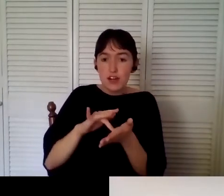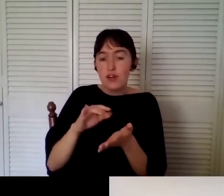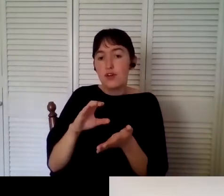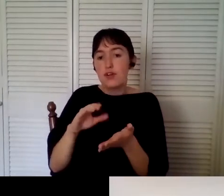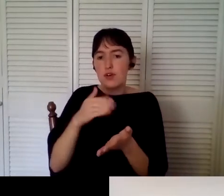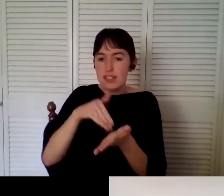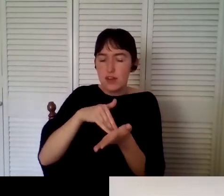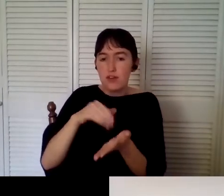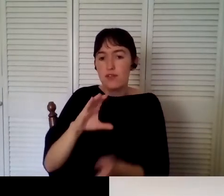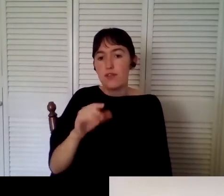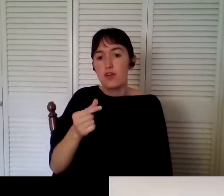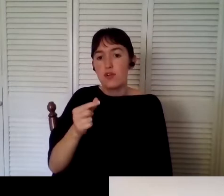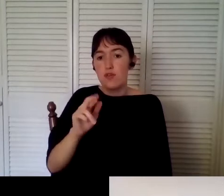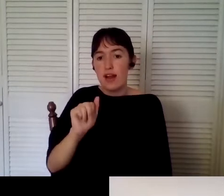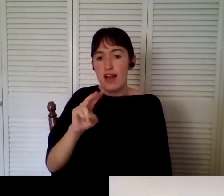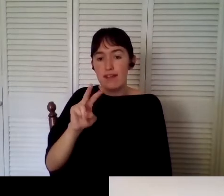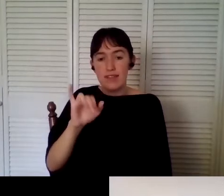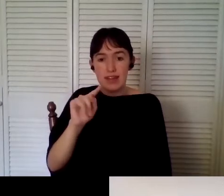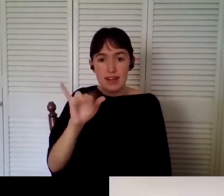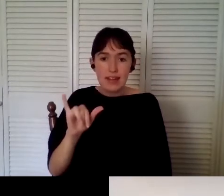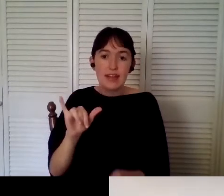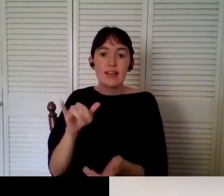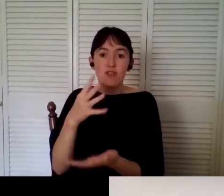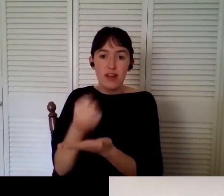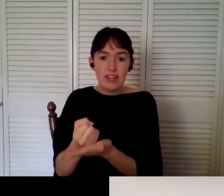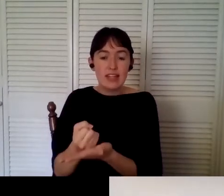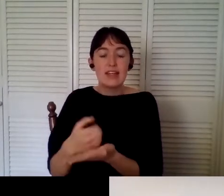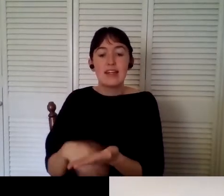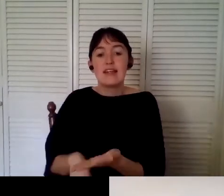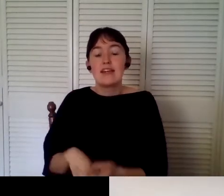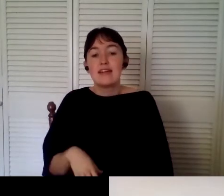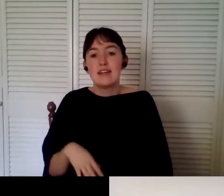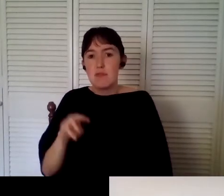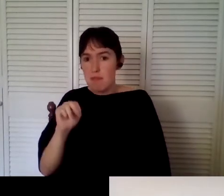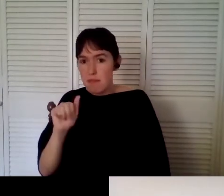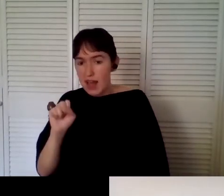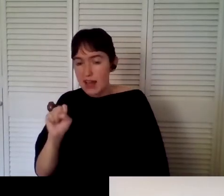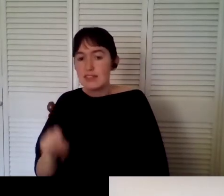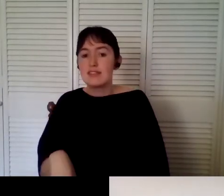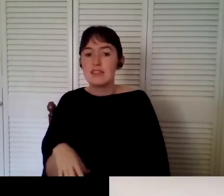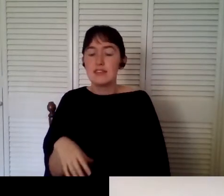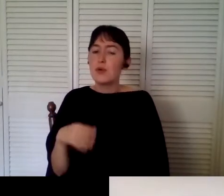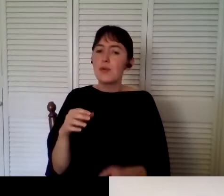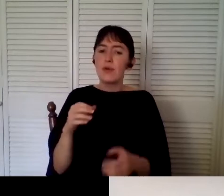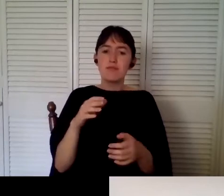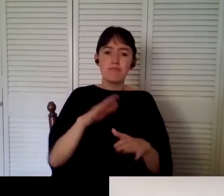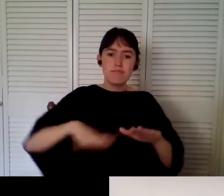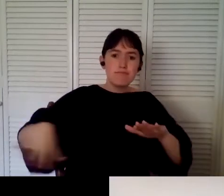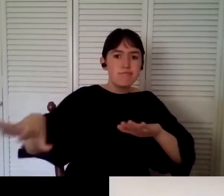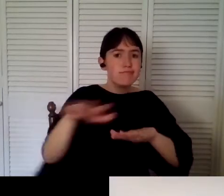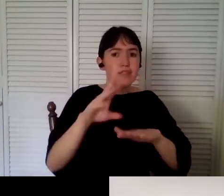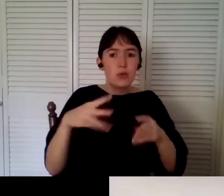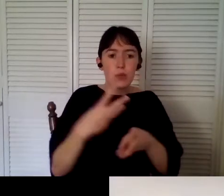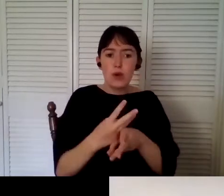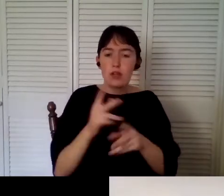technological innovations in human history. And atlatls were universal all over the world, predating the bow and